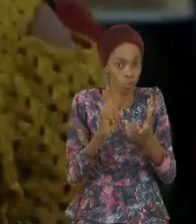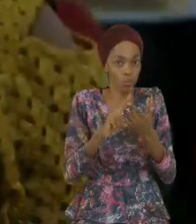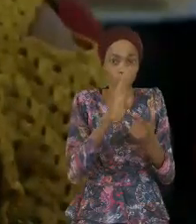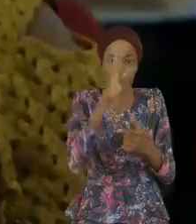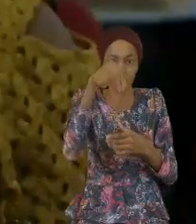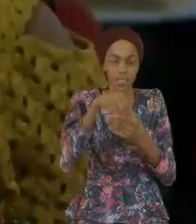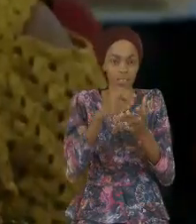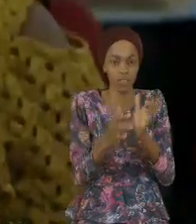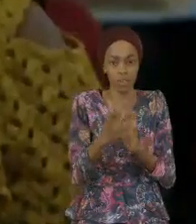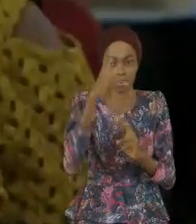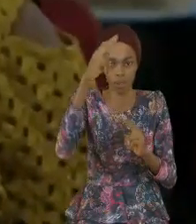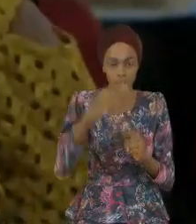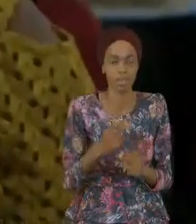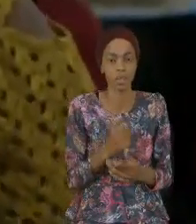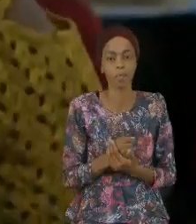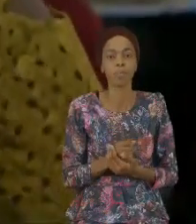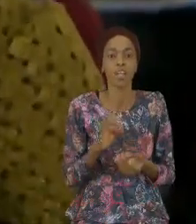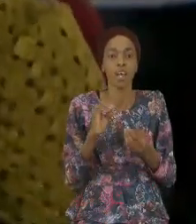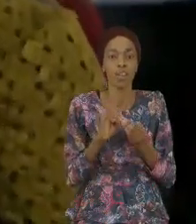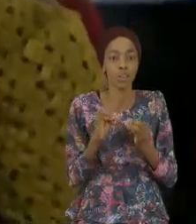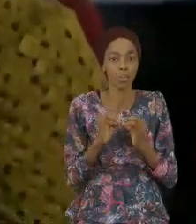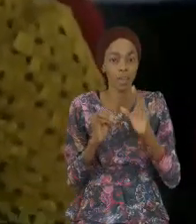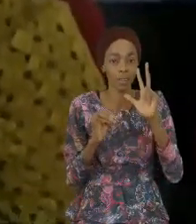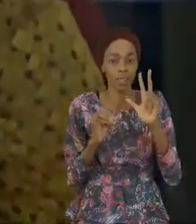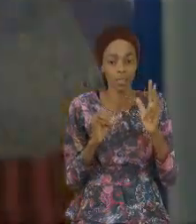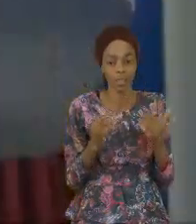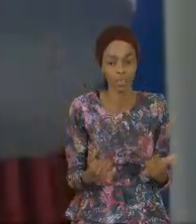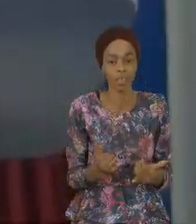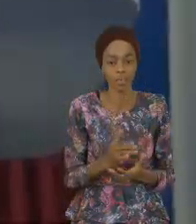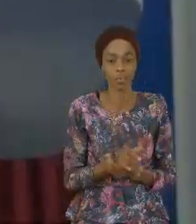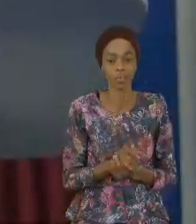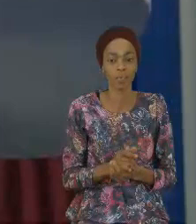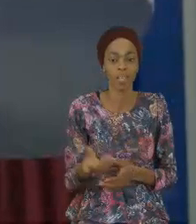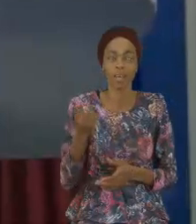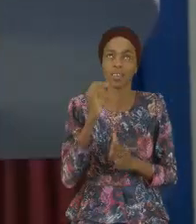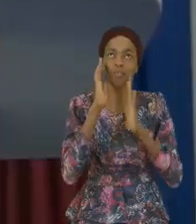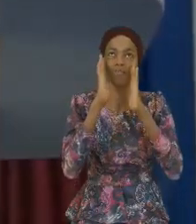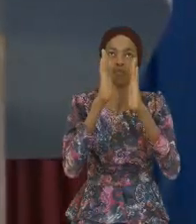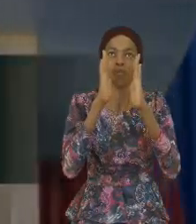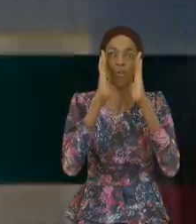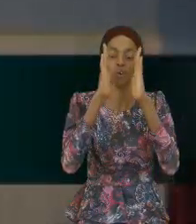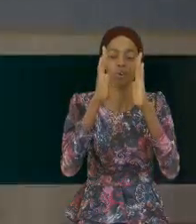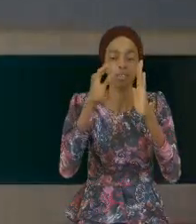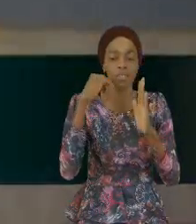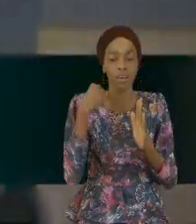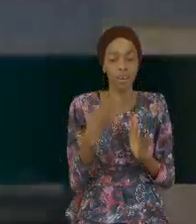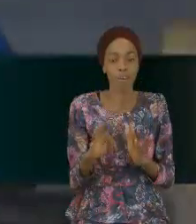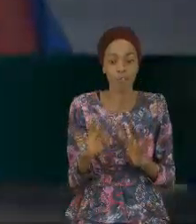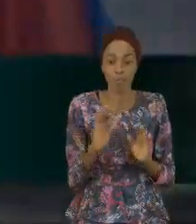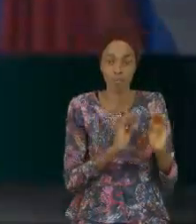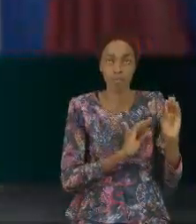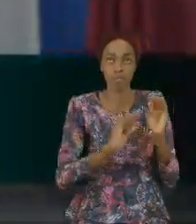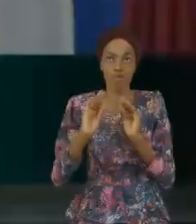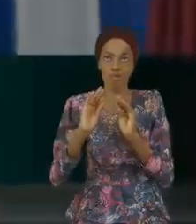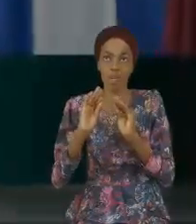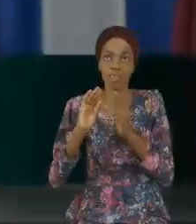name. I come to number three. We're looking at number three here, the focus of movement towards